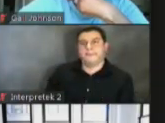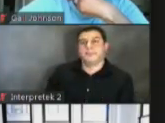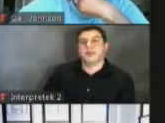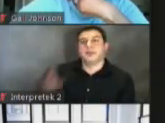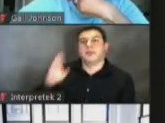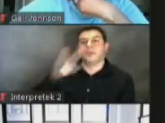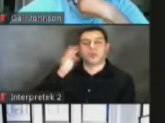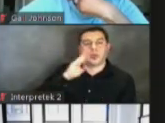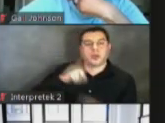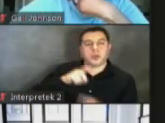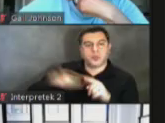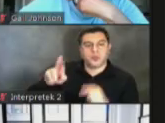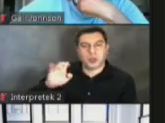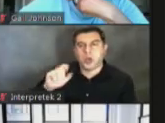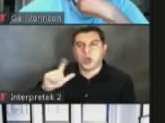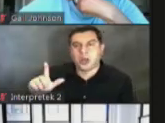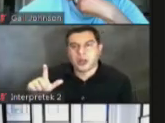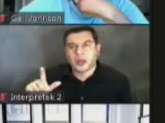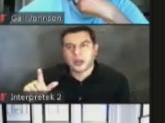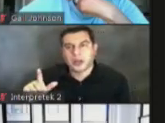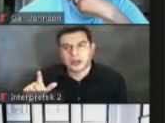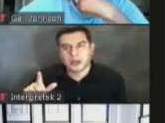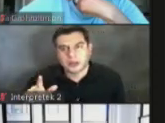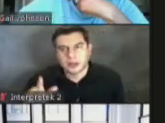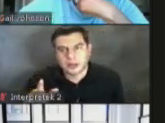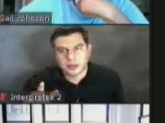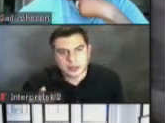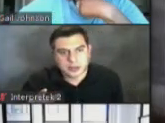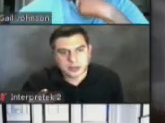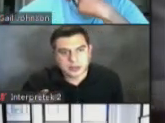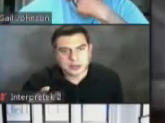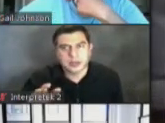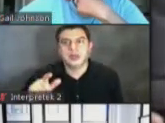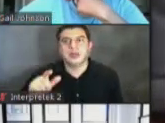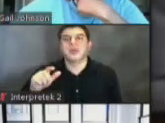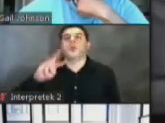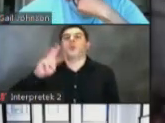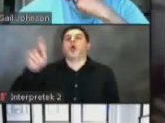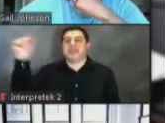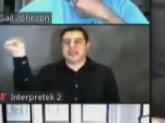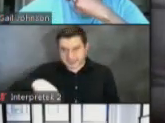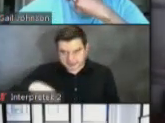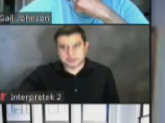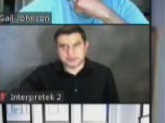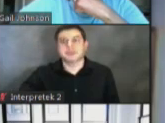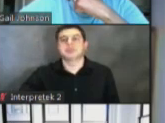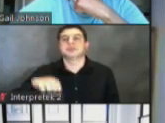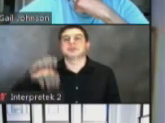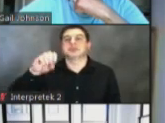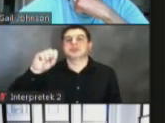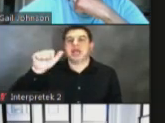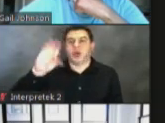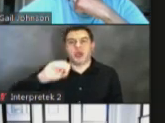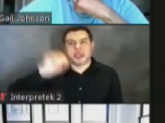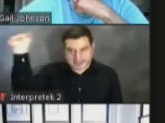Commissioner Hayes Santos, Aye. Commissioner Ward, Aye. Commissioner Sacco, Aye.